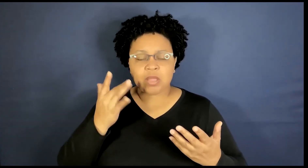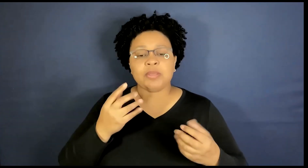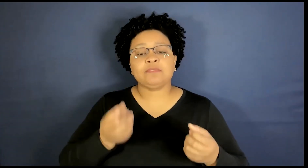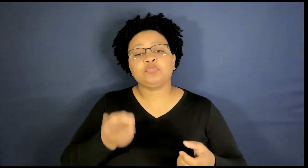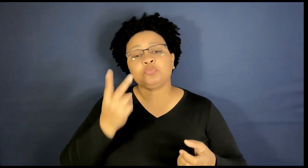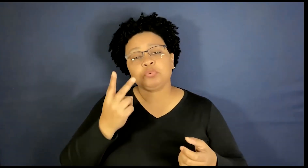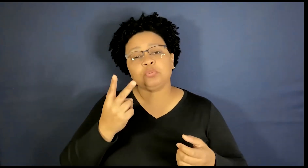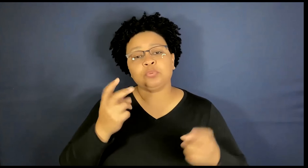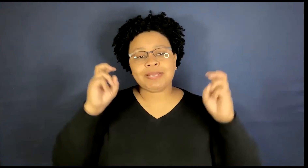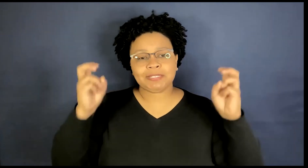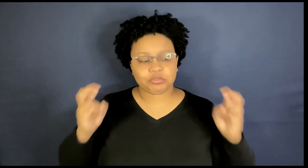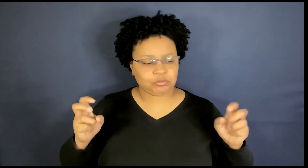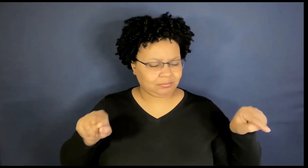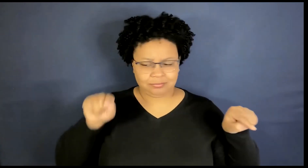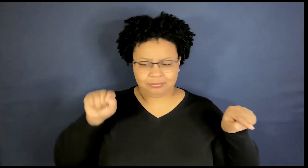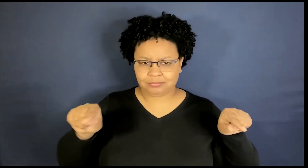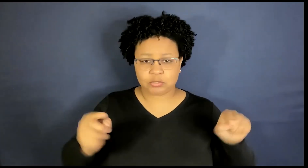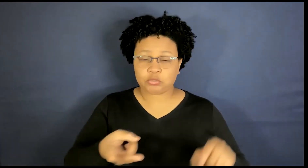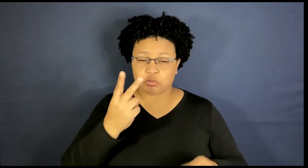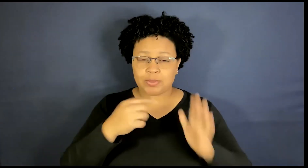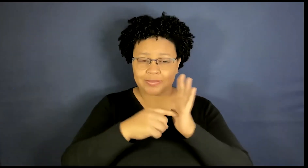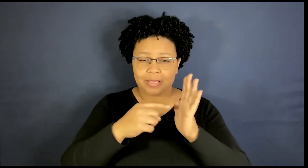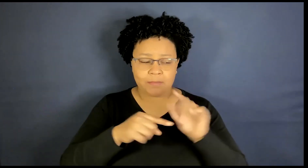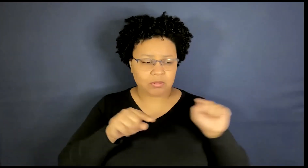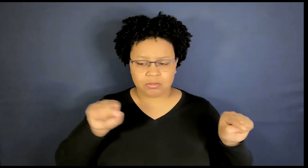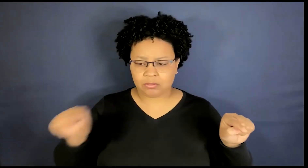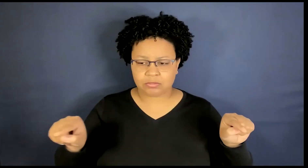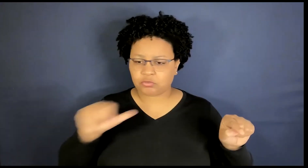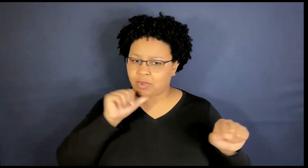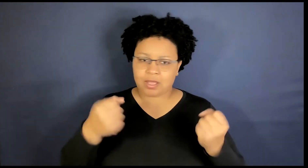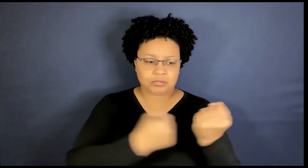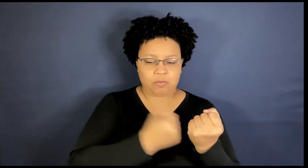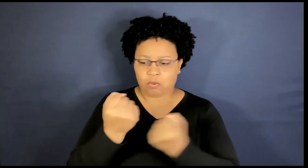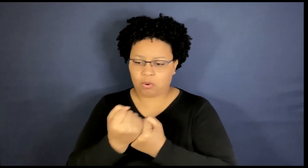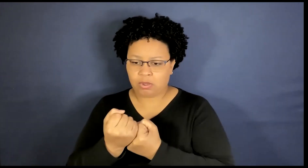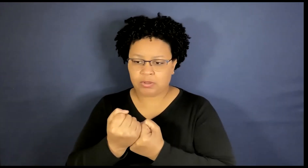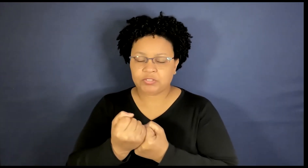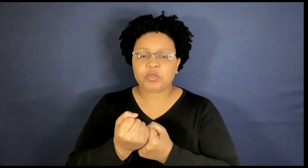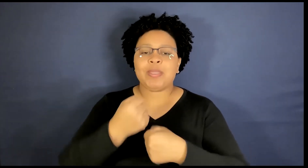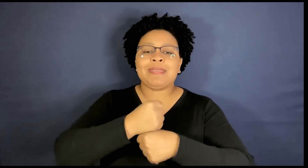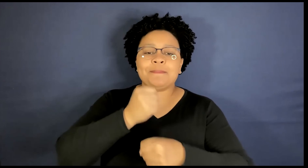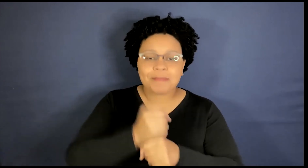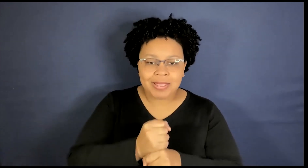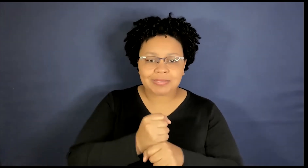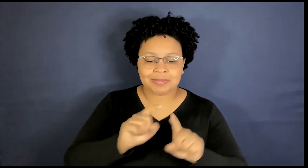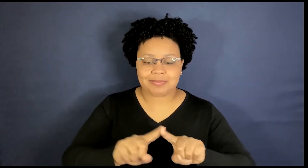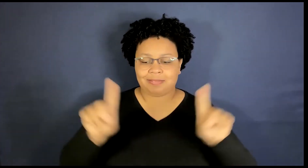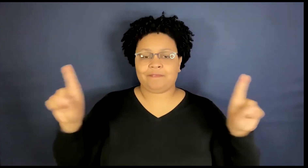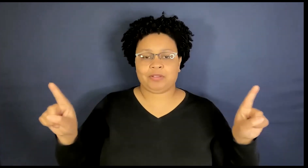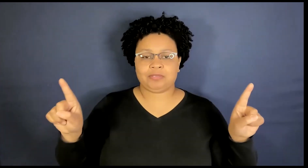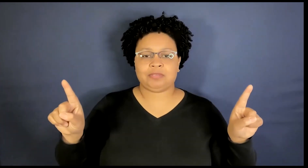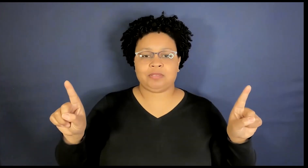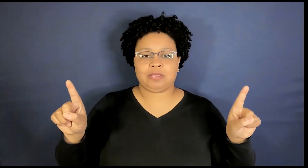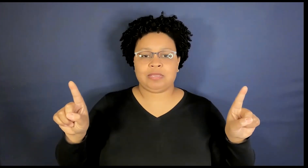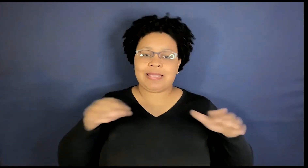one another, right? Those two examples, they help to create the disparities that bottom line, don't support